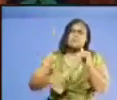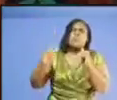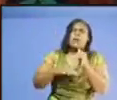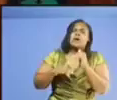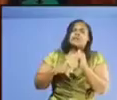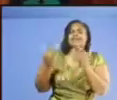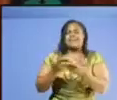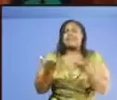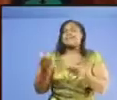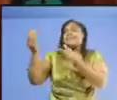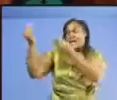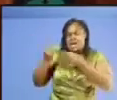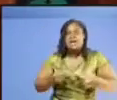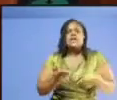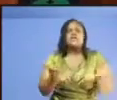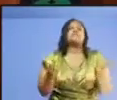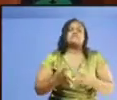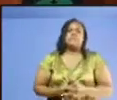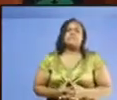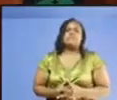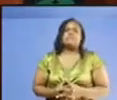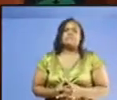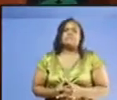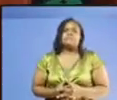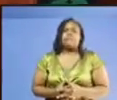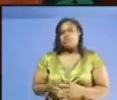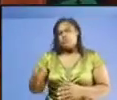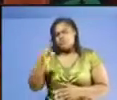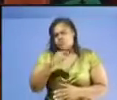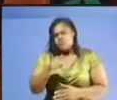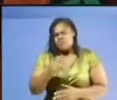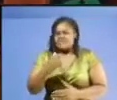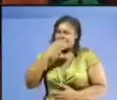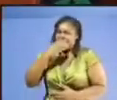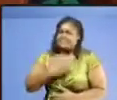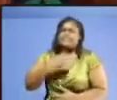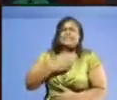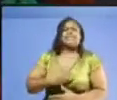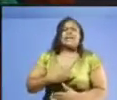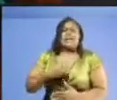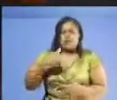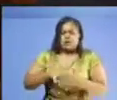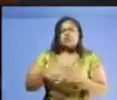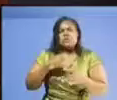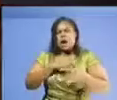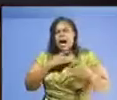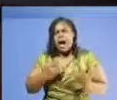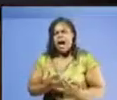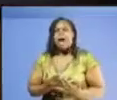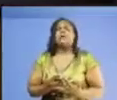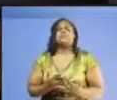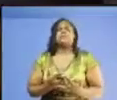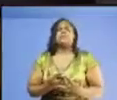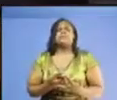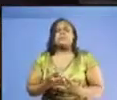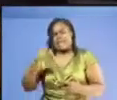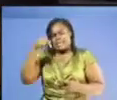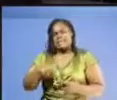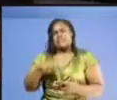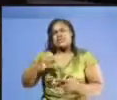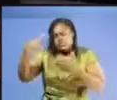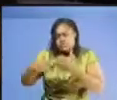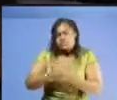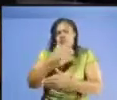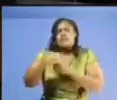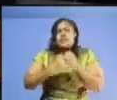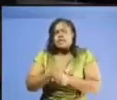he gives you. You've got to purpose in your heart in this